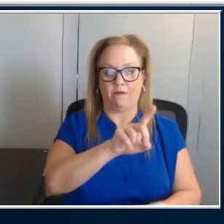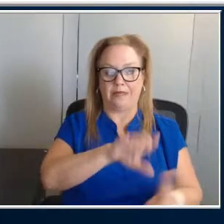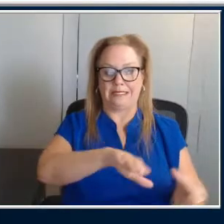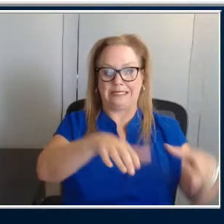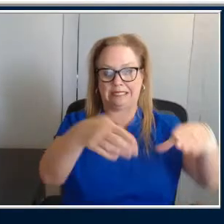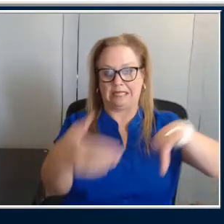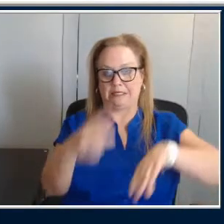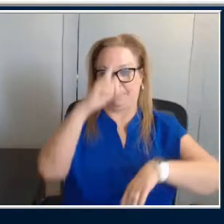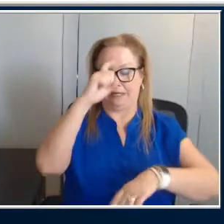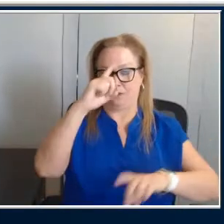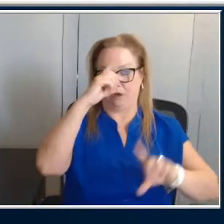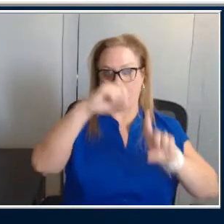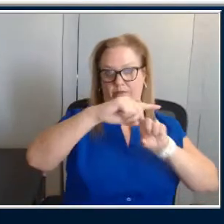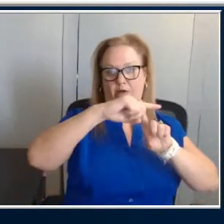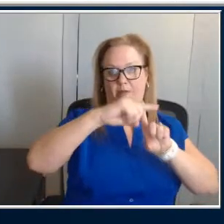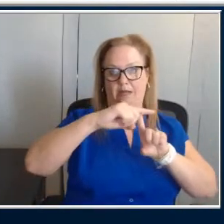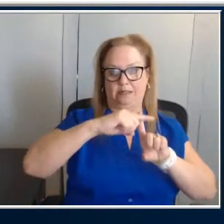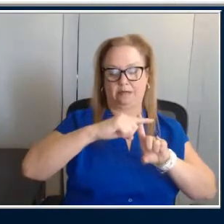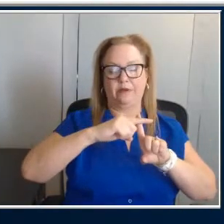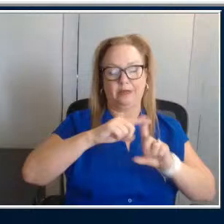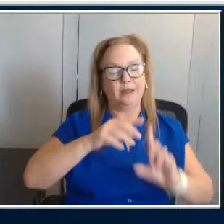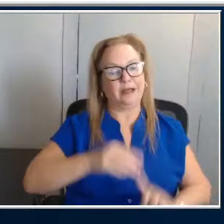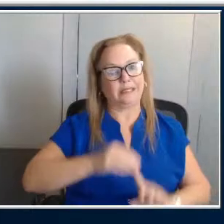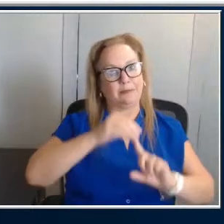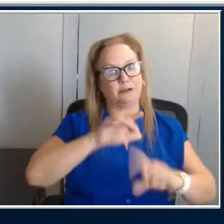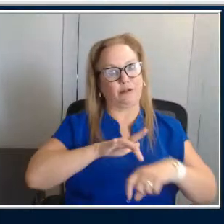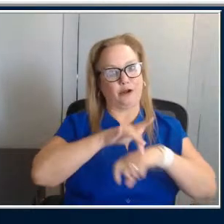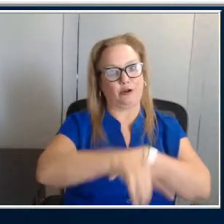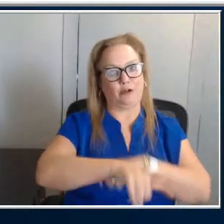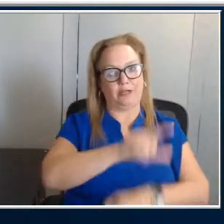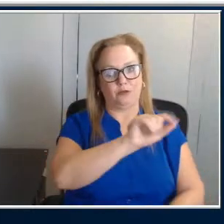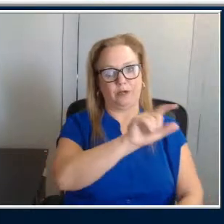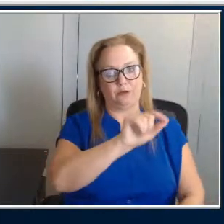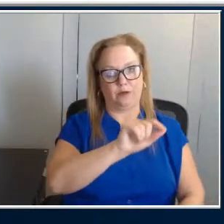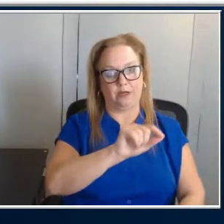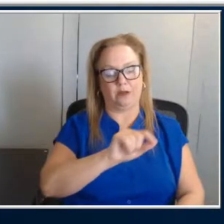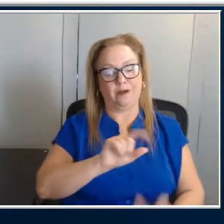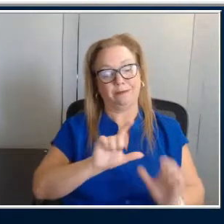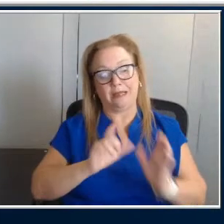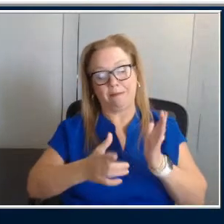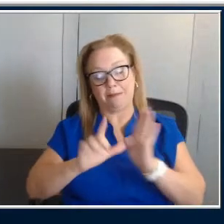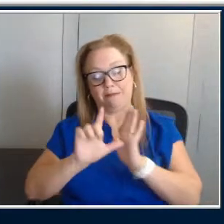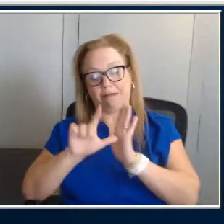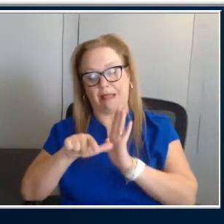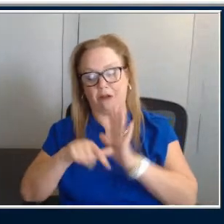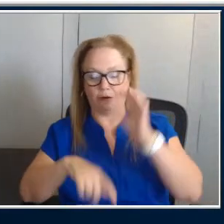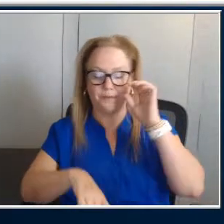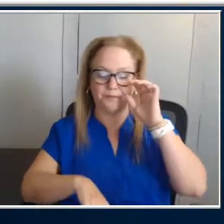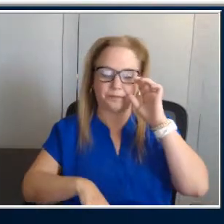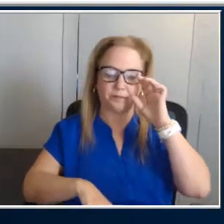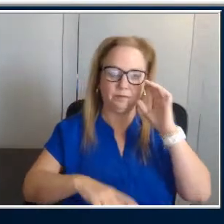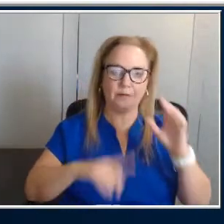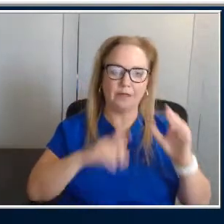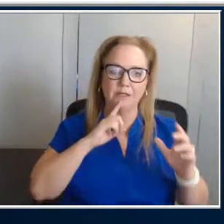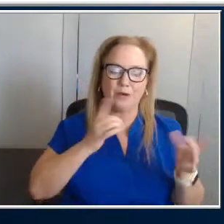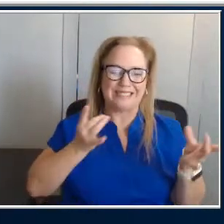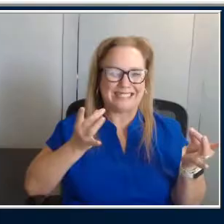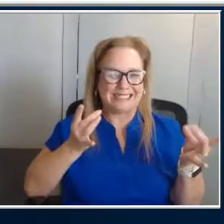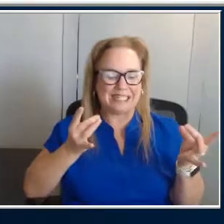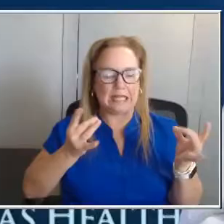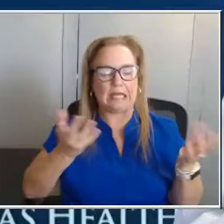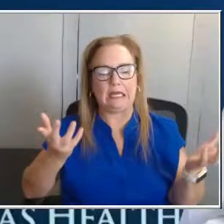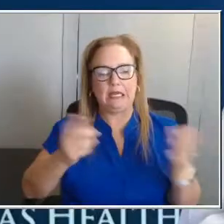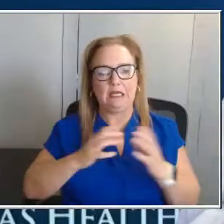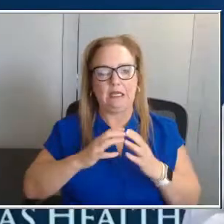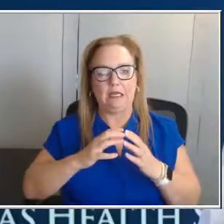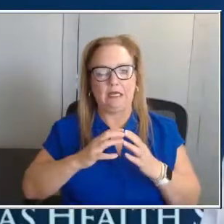they're positive or not, especially early on, and I would even argue longer on. So it's a sticky wicket. But that same sticky